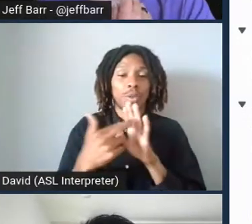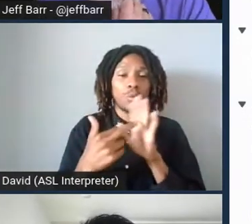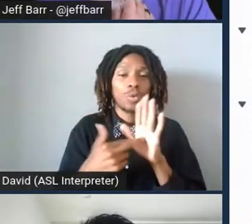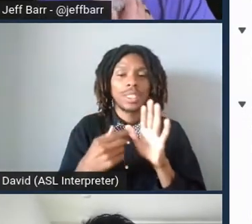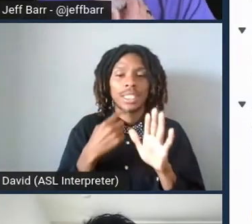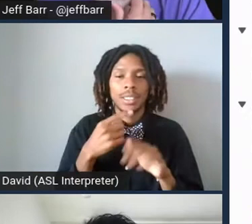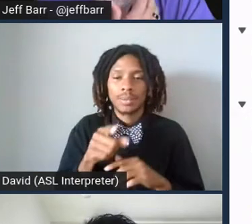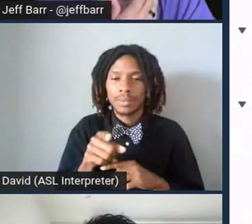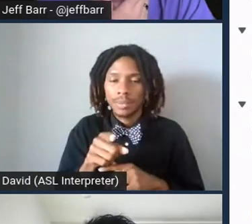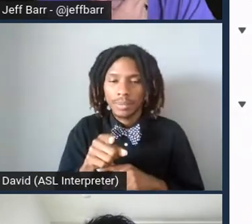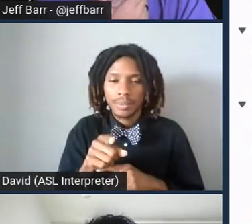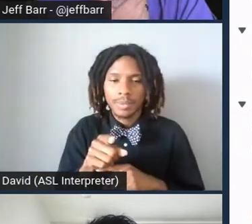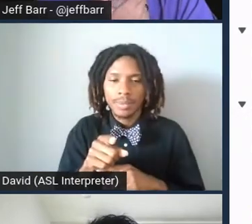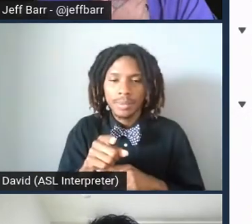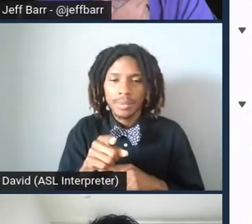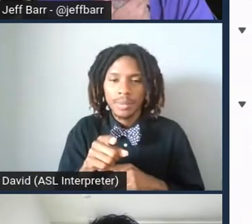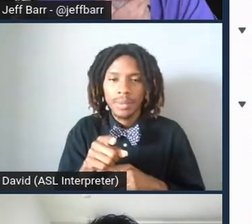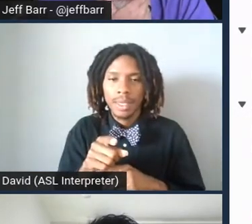says